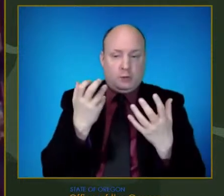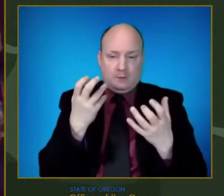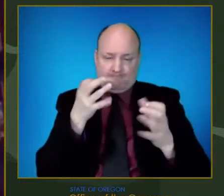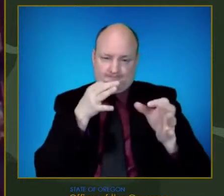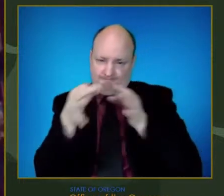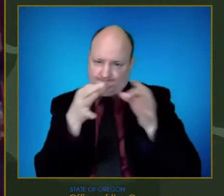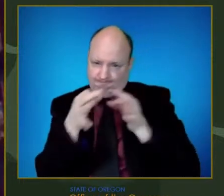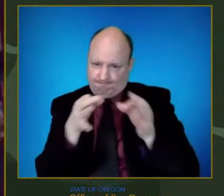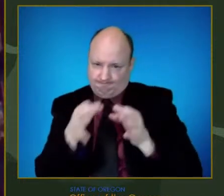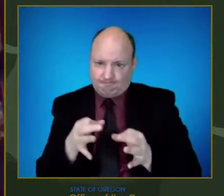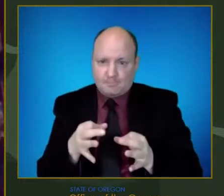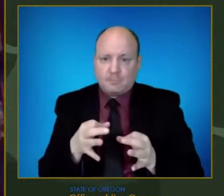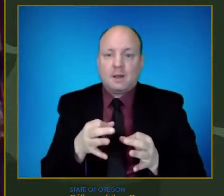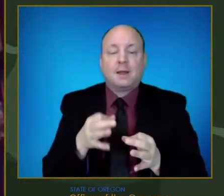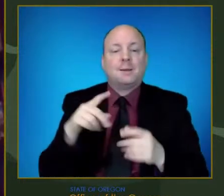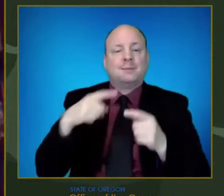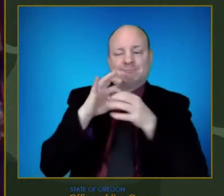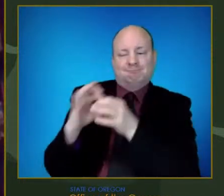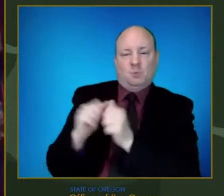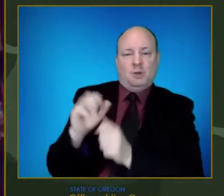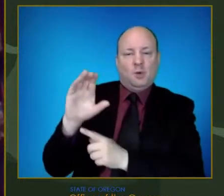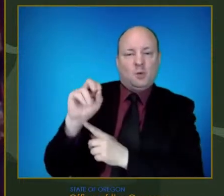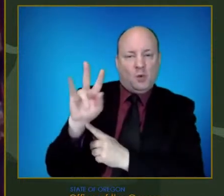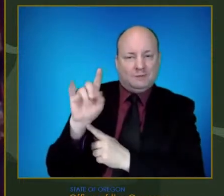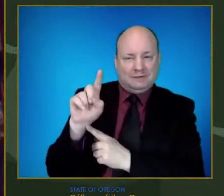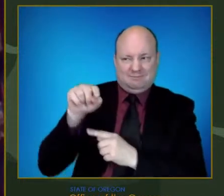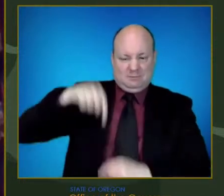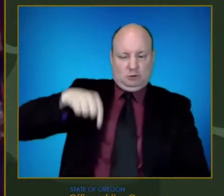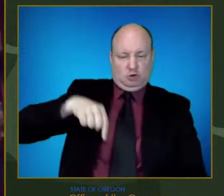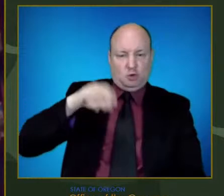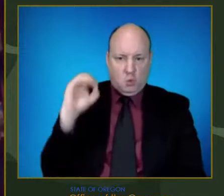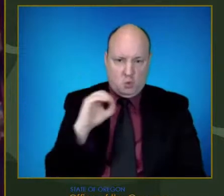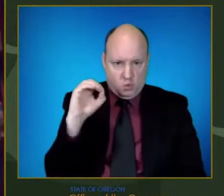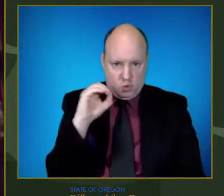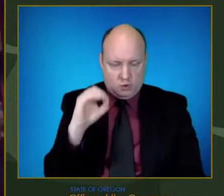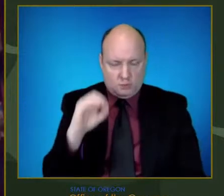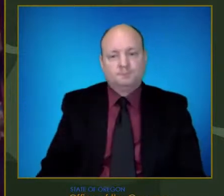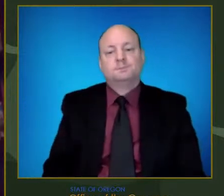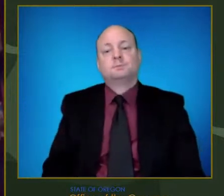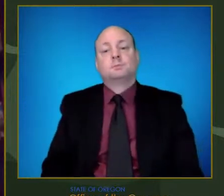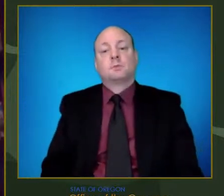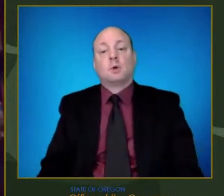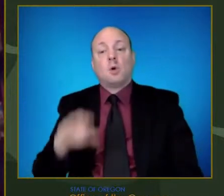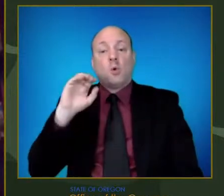in Oregon. As of today, OHA has reported